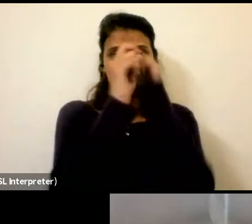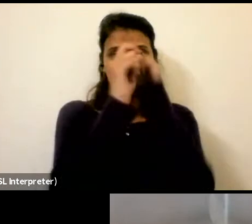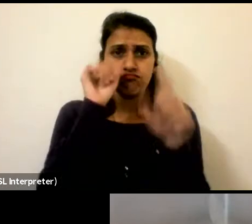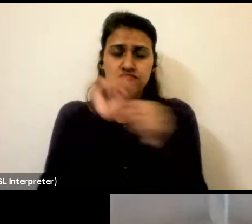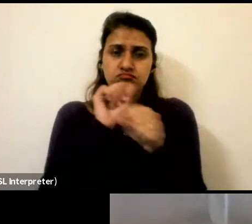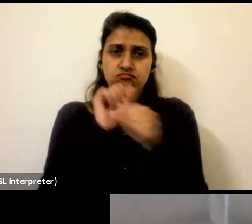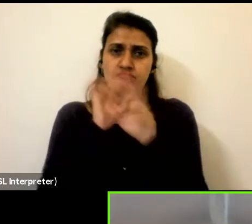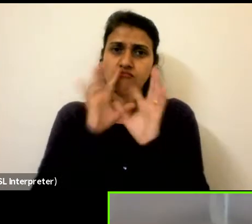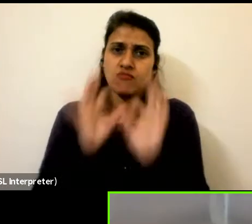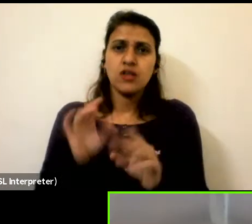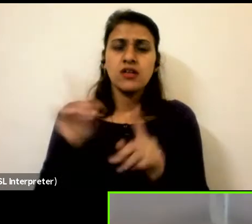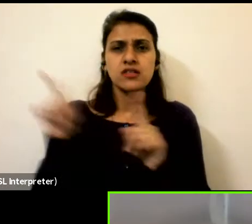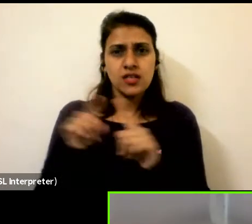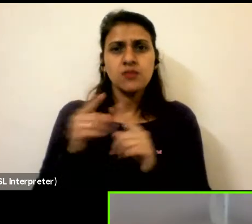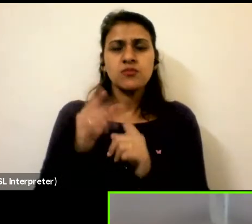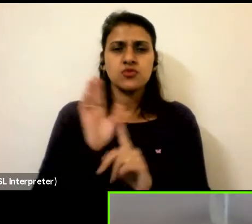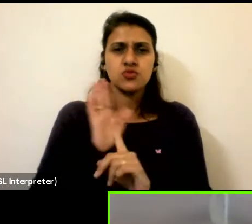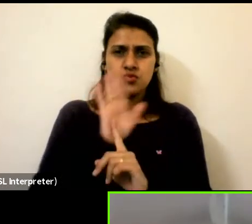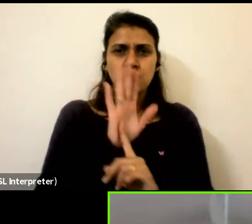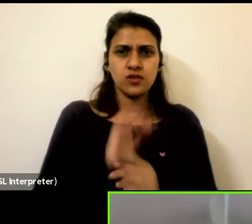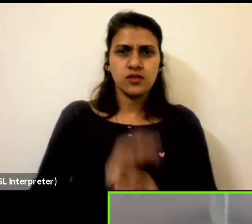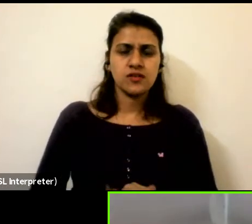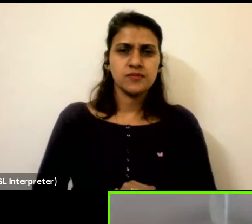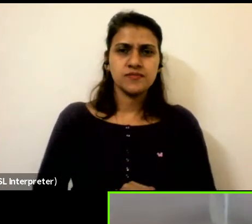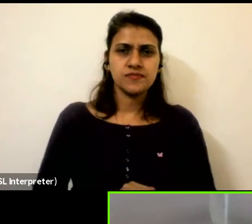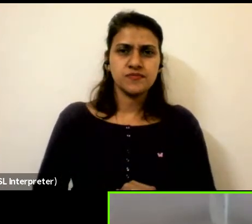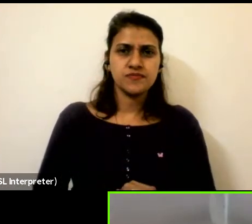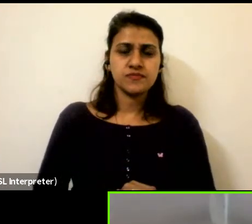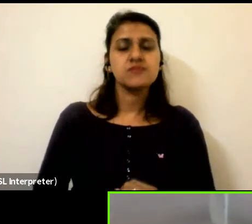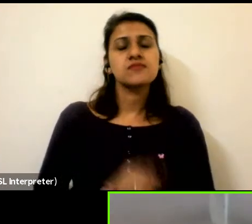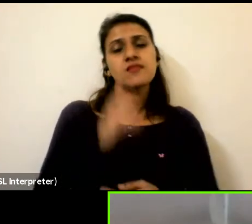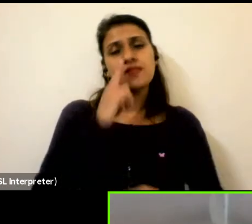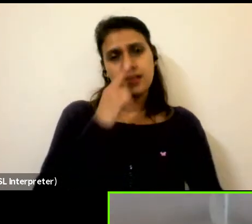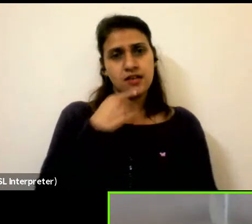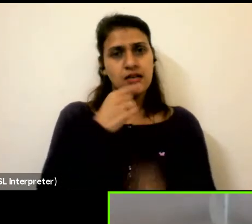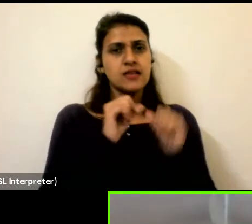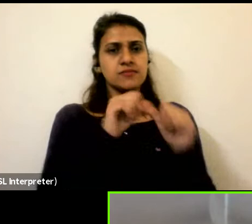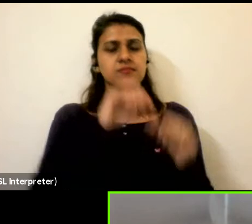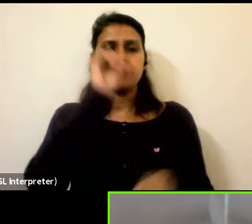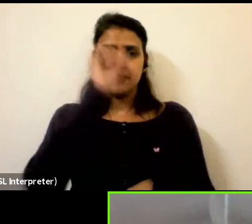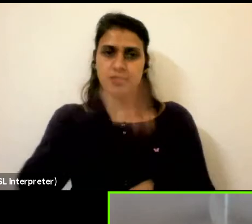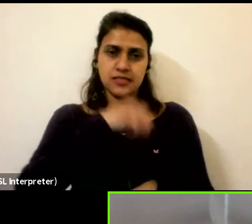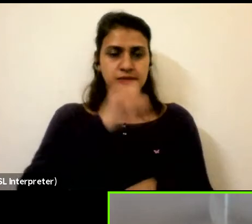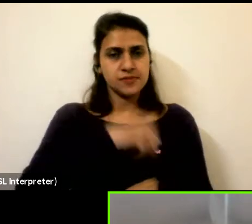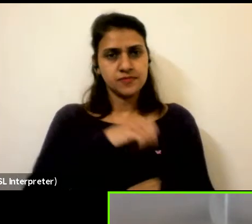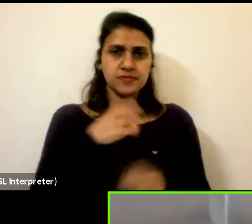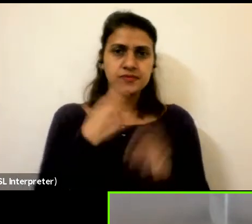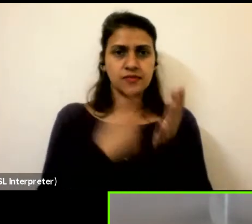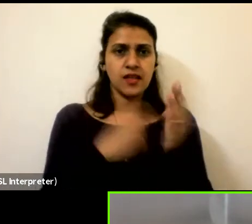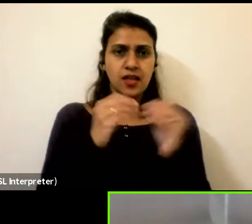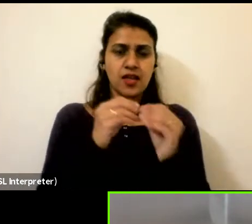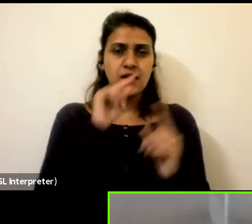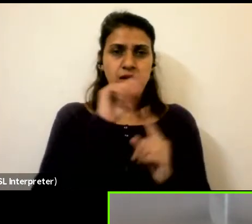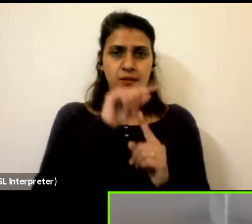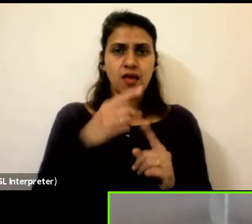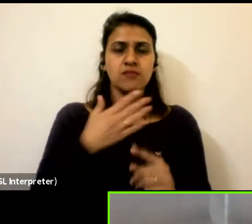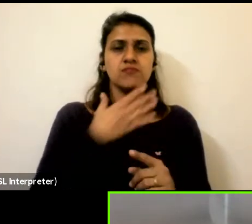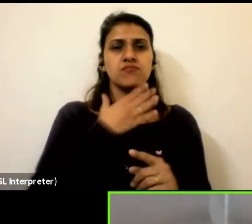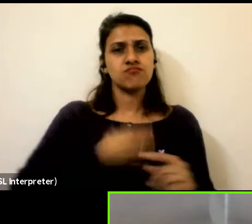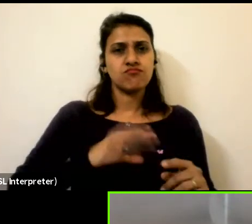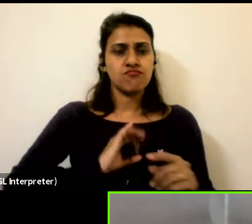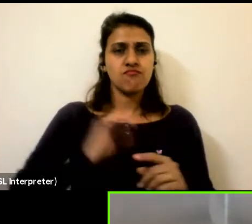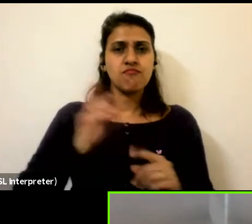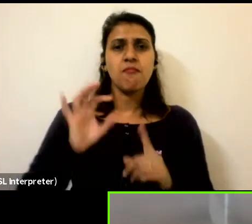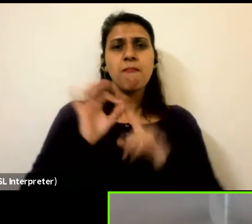share? Yeah, I hope SBI is a role model, and I was very honored to get the medal from the